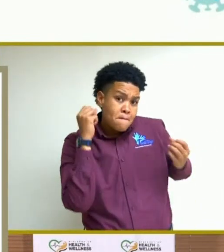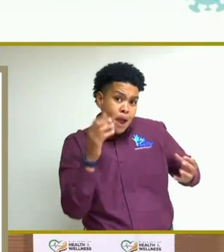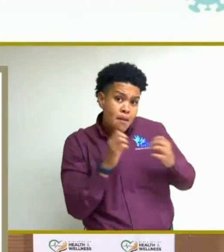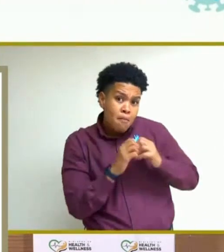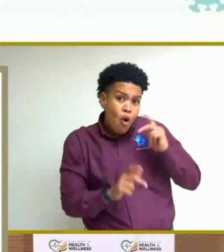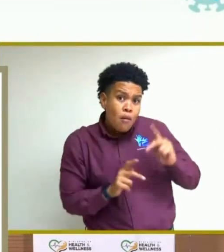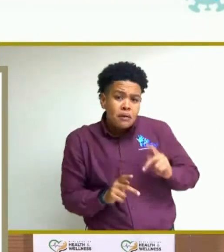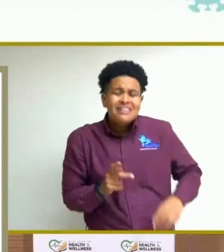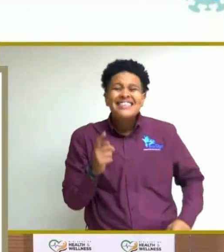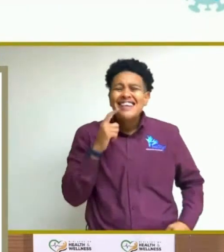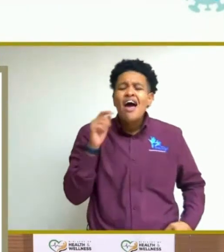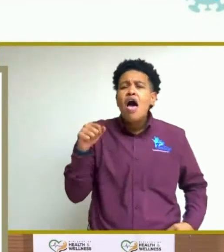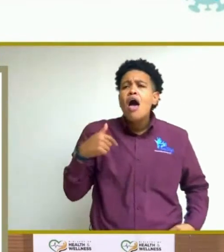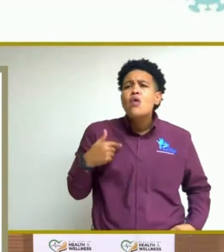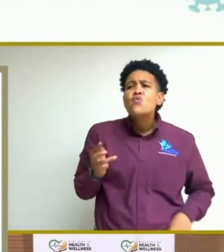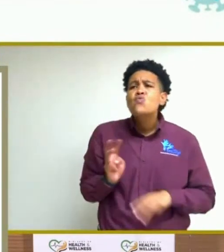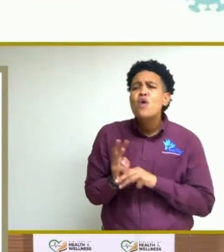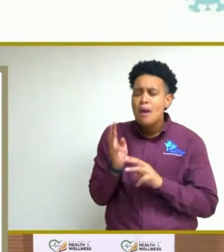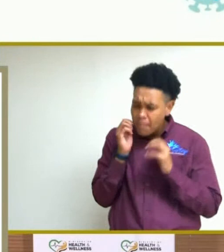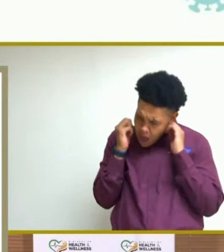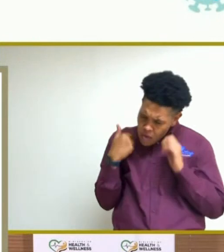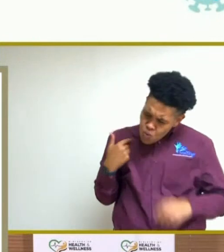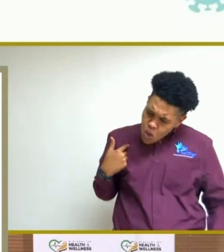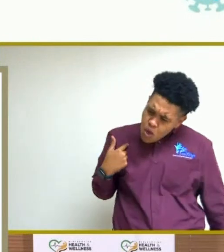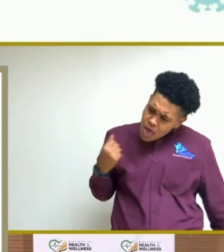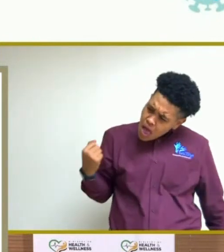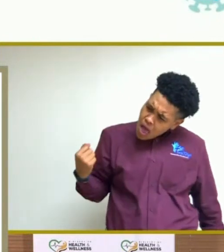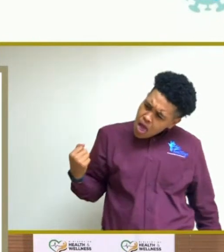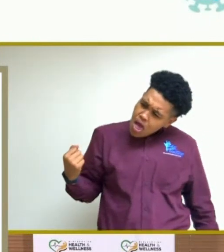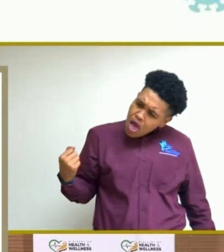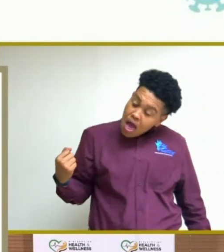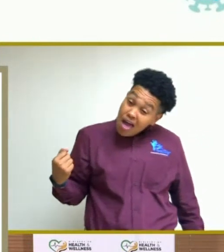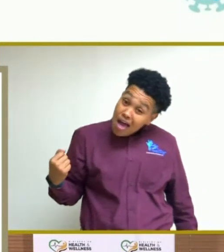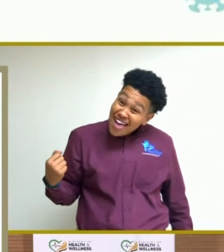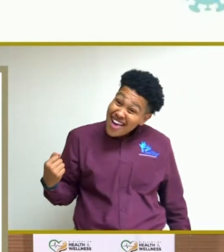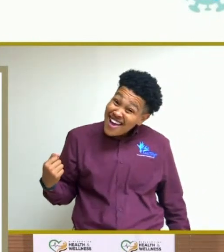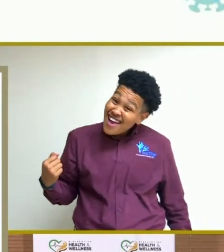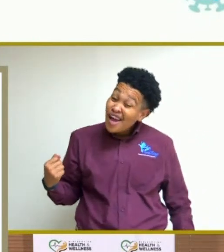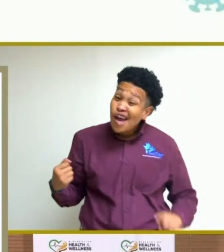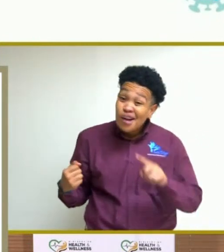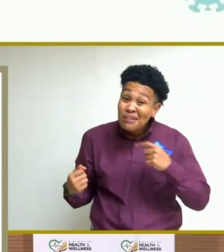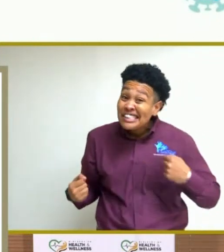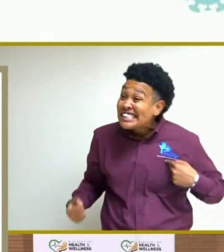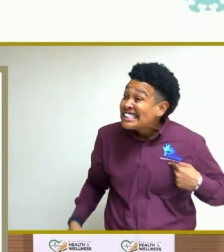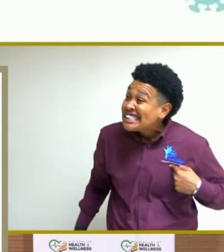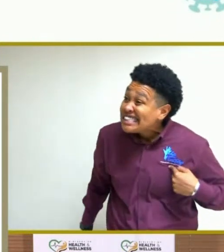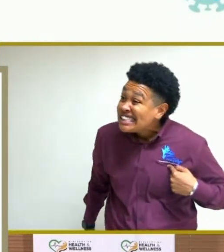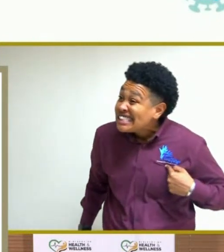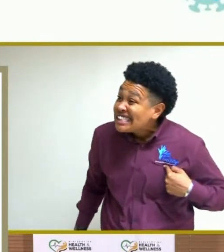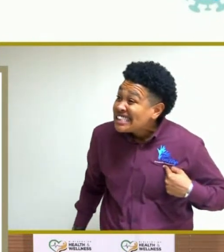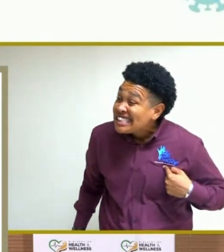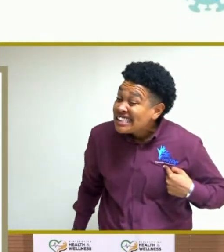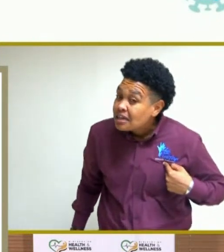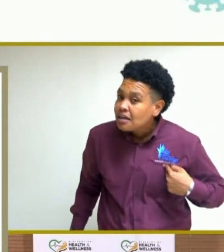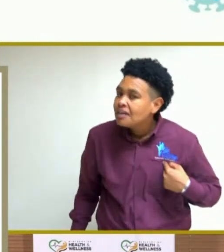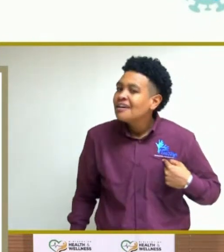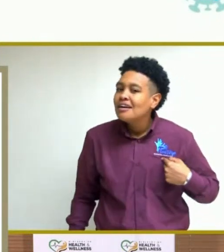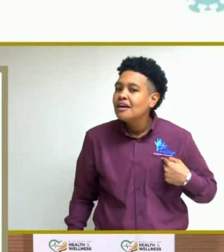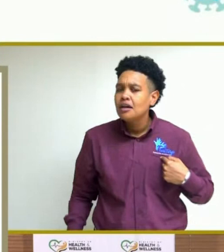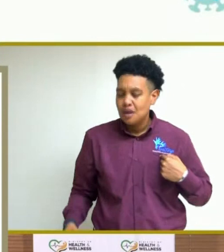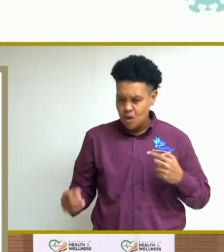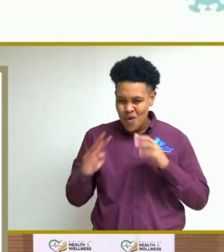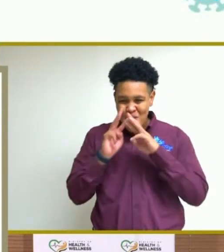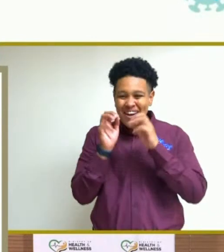persons say they are wearing the mask, but they say they're wearing the mask, but they're not wearing the mask properly. That is what we're